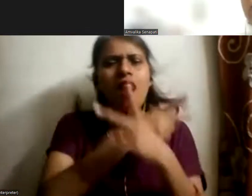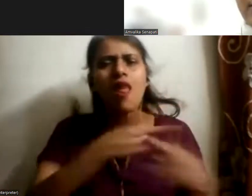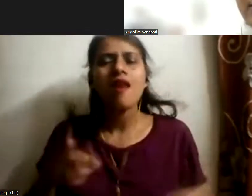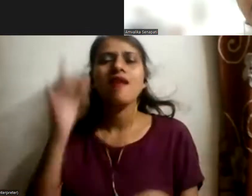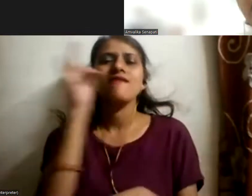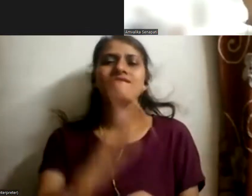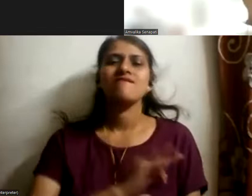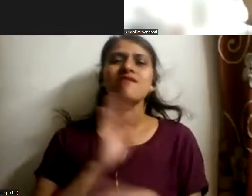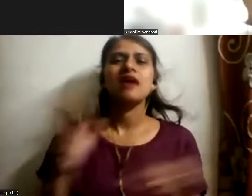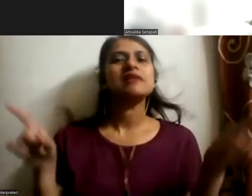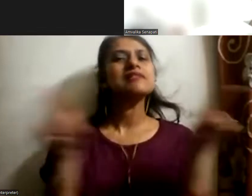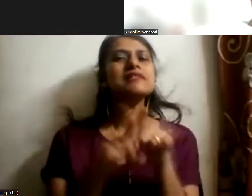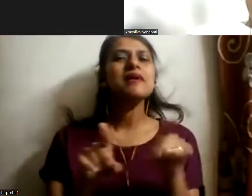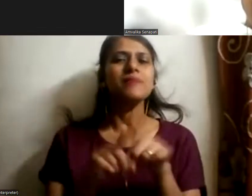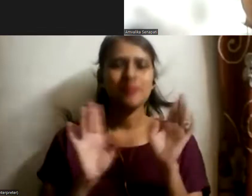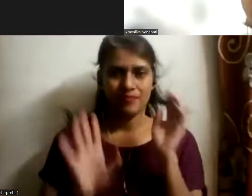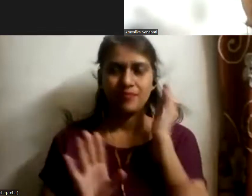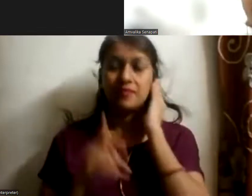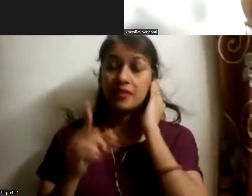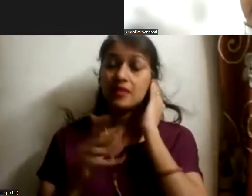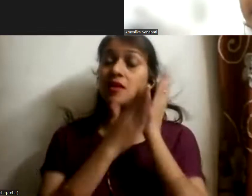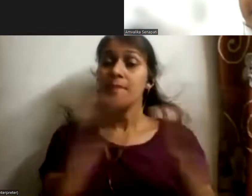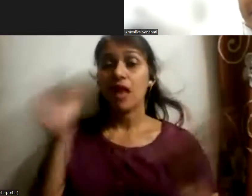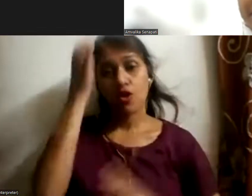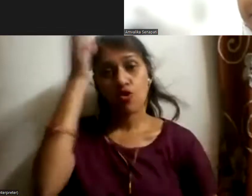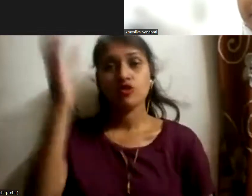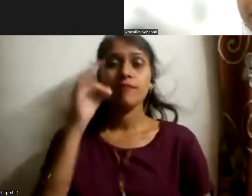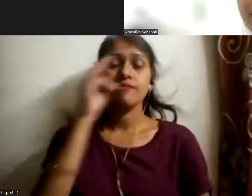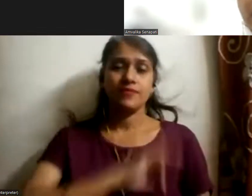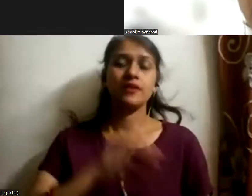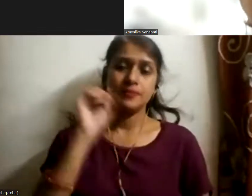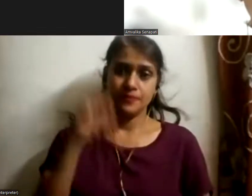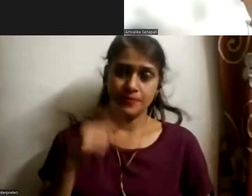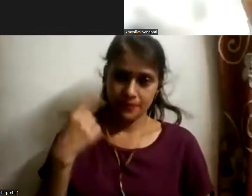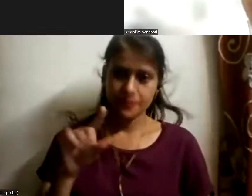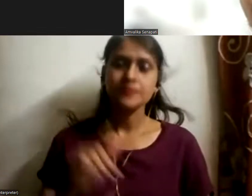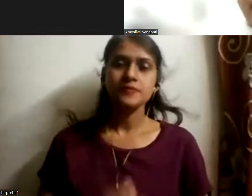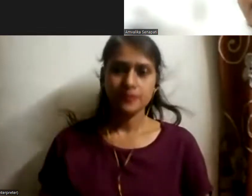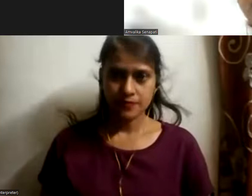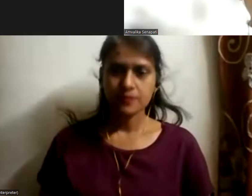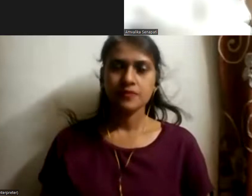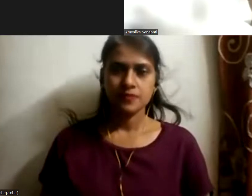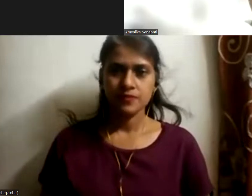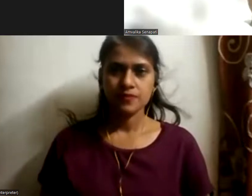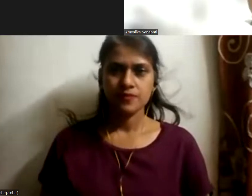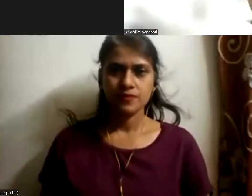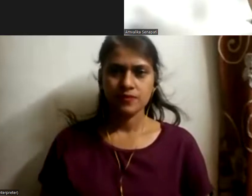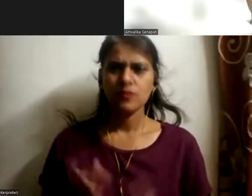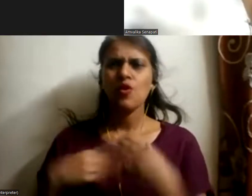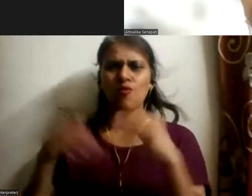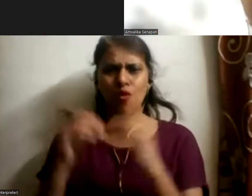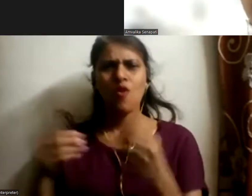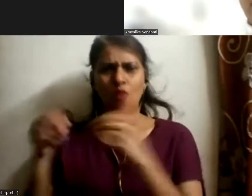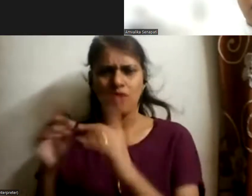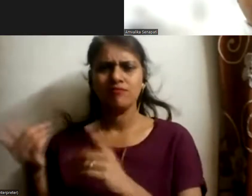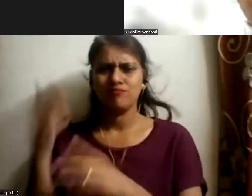about universal design. So that's actually a larger concept in accessibility. I think you also have another sessions coming up on universal